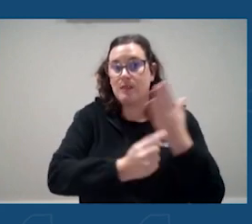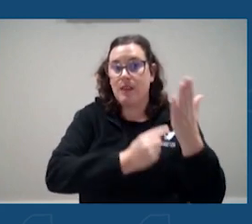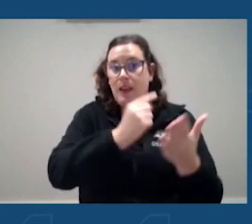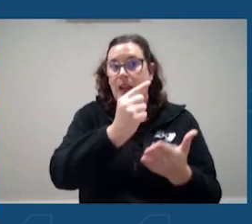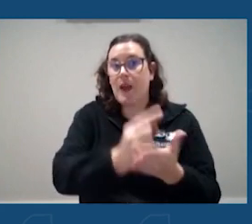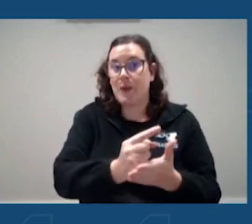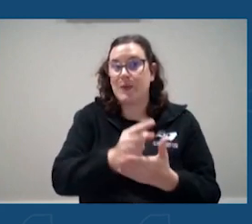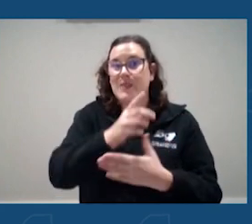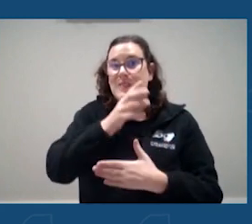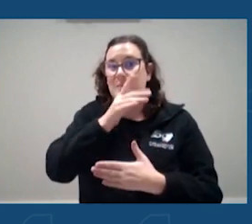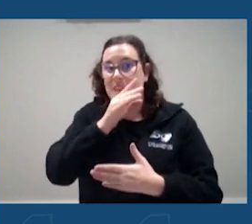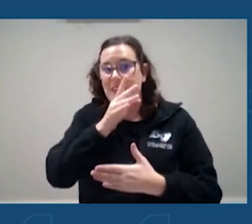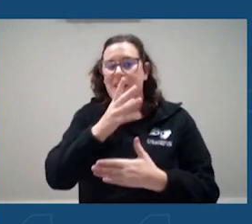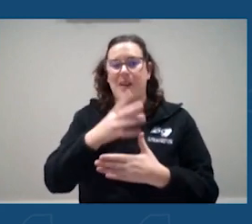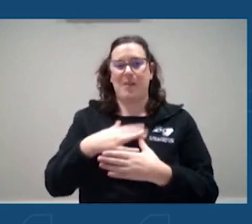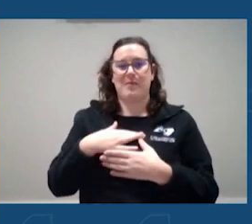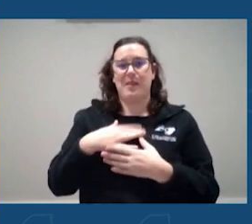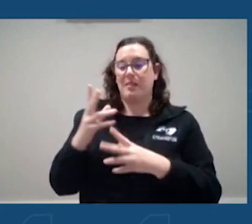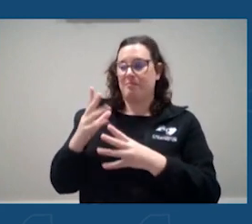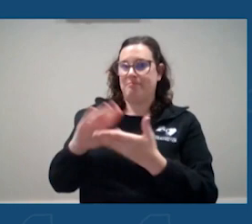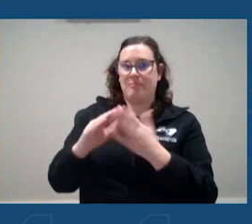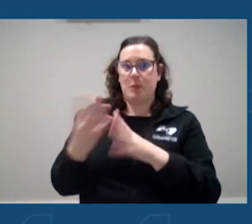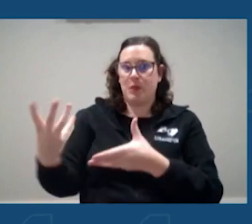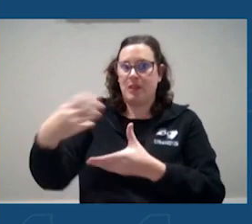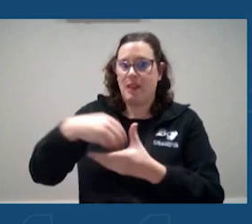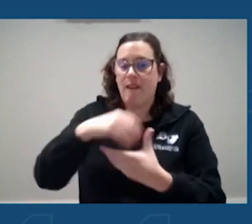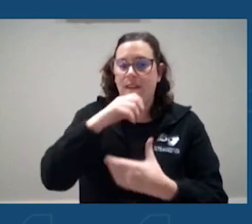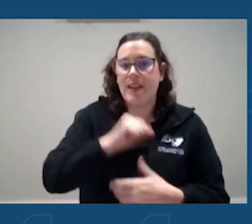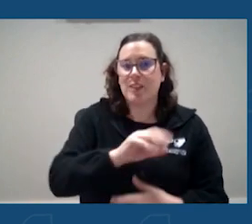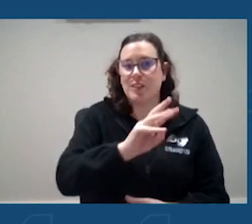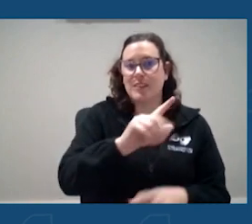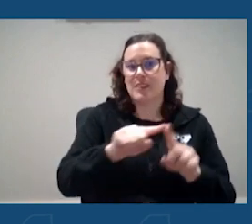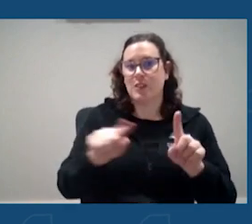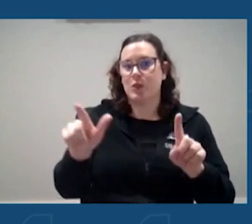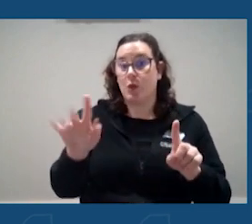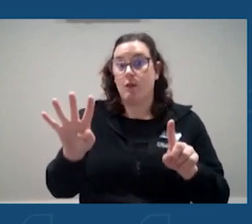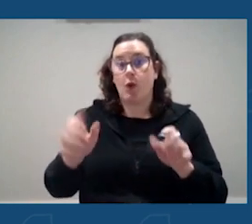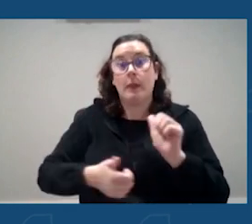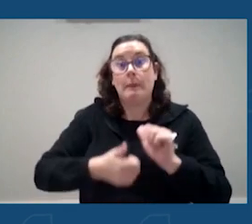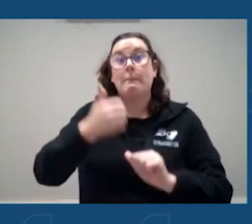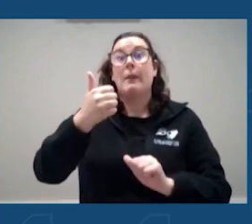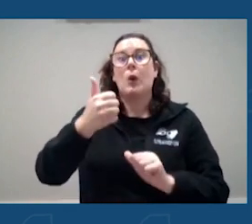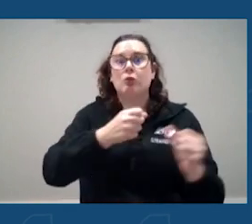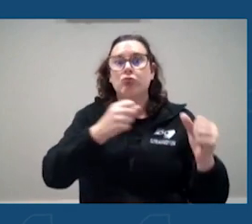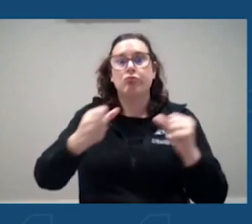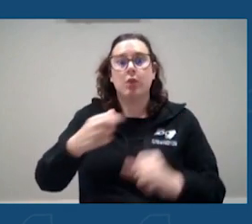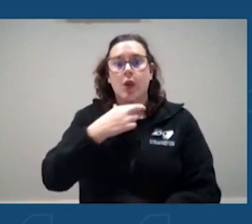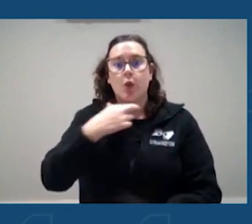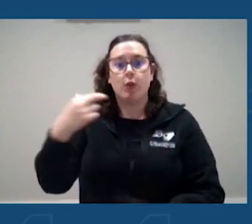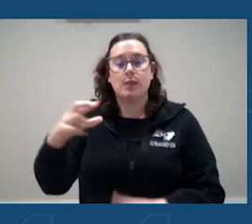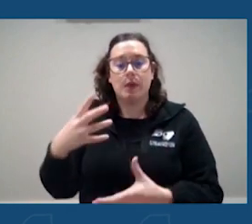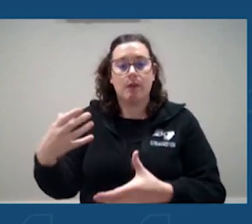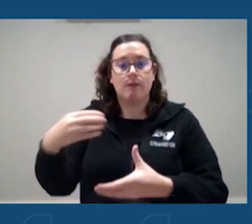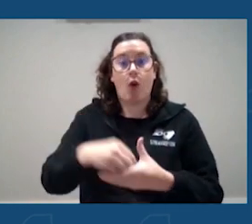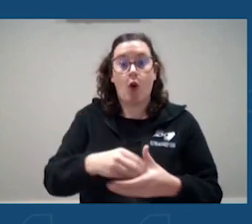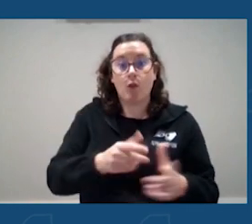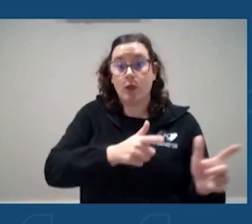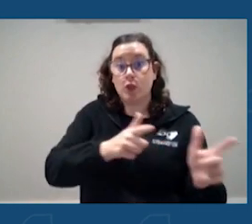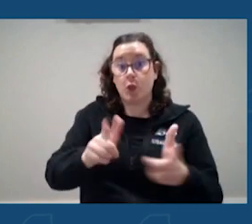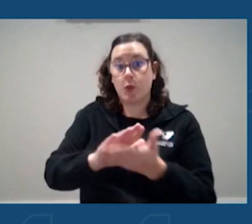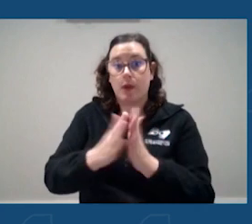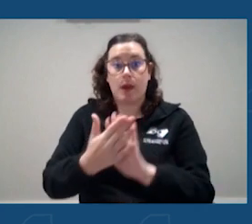residents and engaging young people ages 16 to 24 who are most at risk of being involved with a shooting or being a victim of a